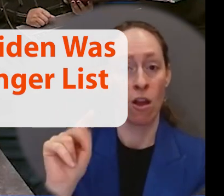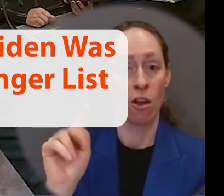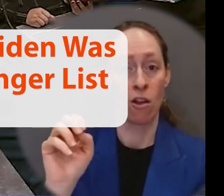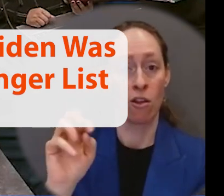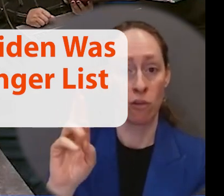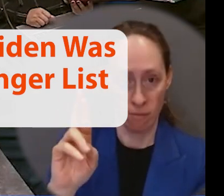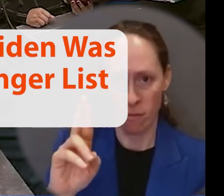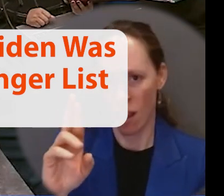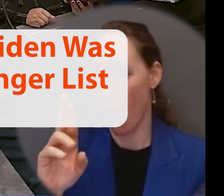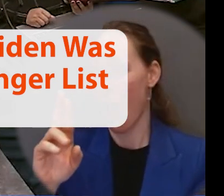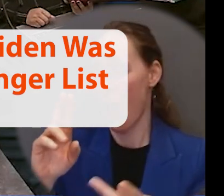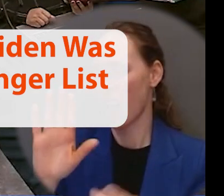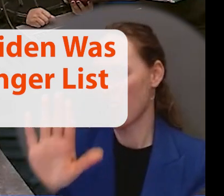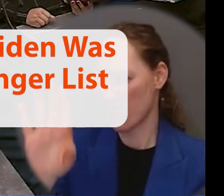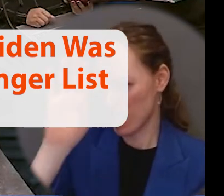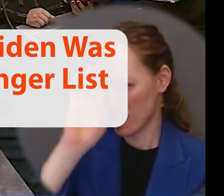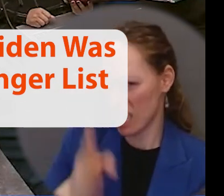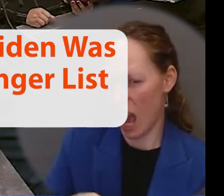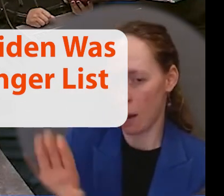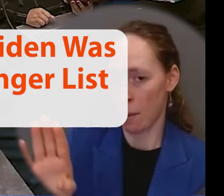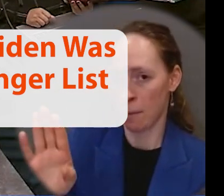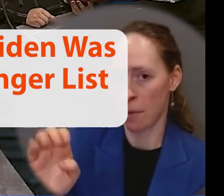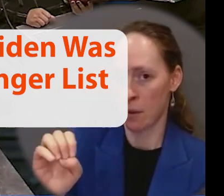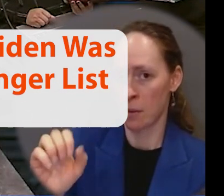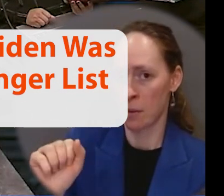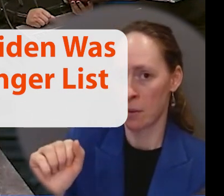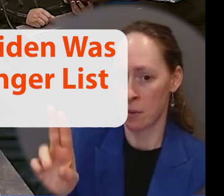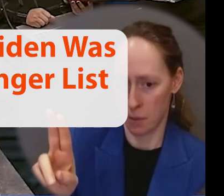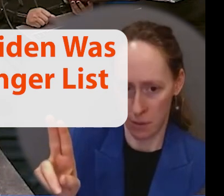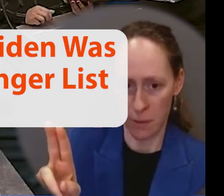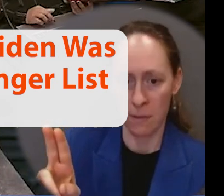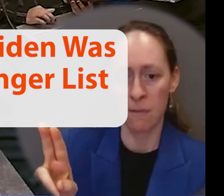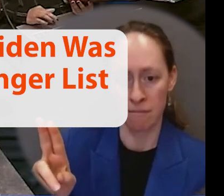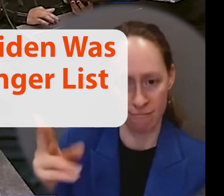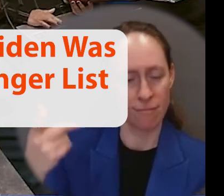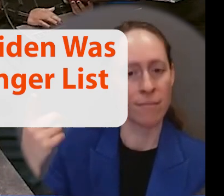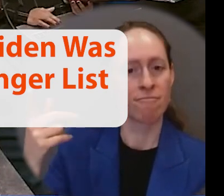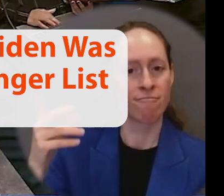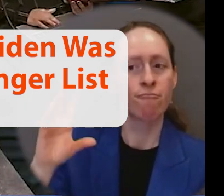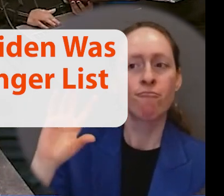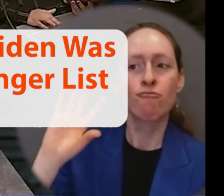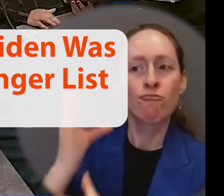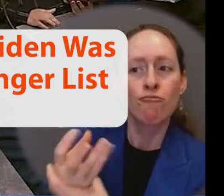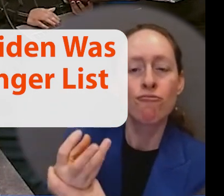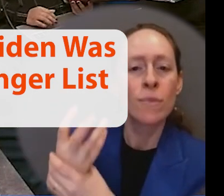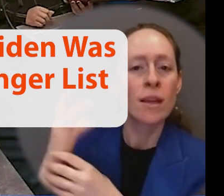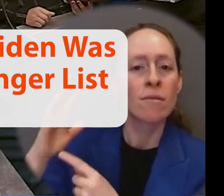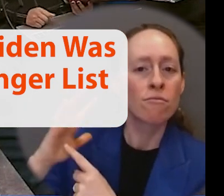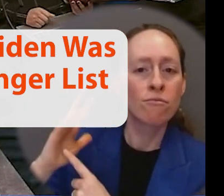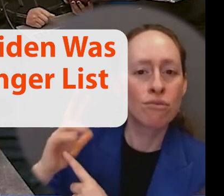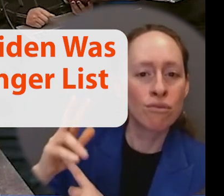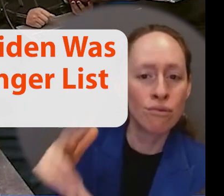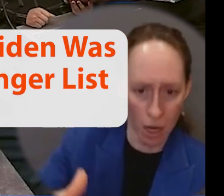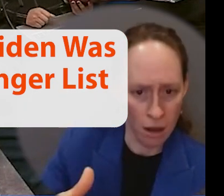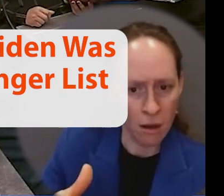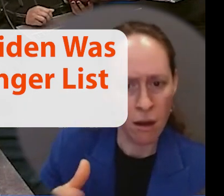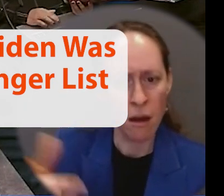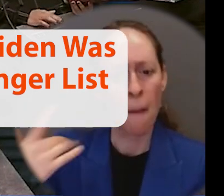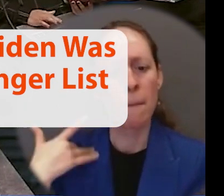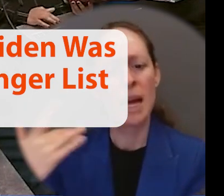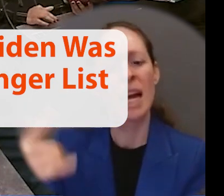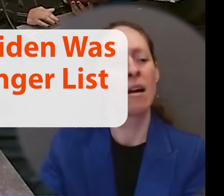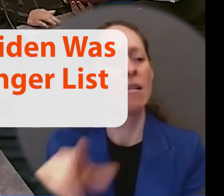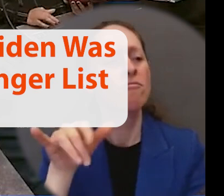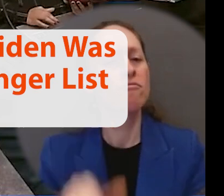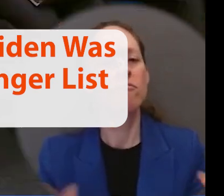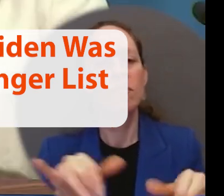them. The White House provides to the public a list of staffers who travel with the president. Why don't they provide a list of the family members that travel with the president